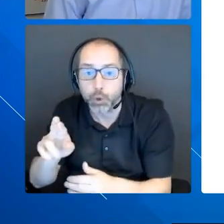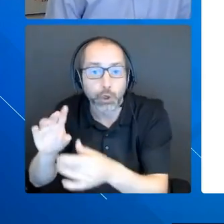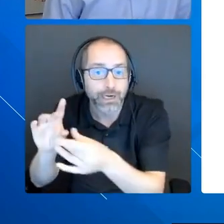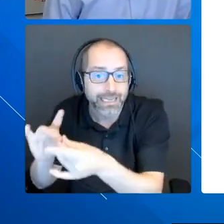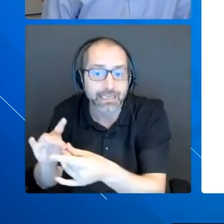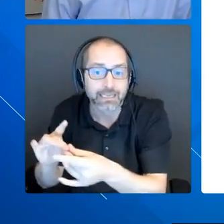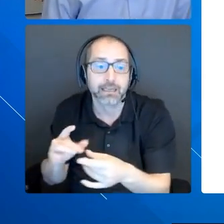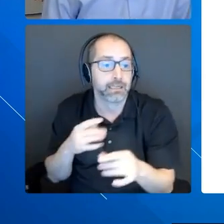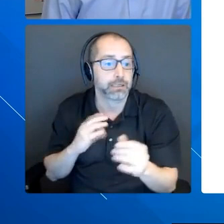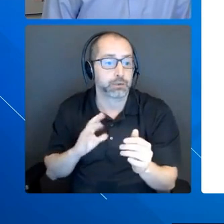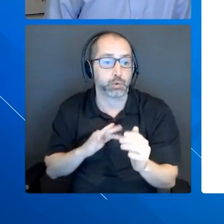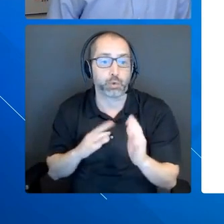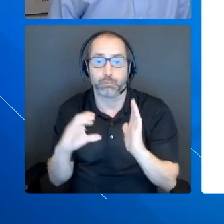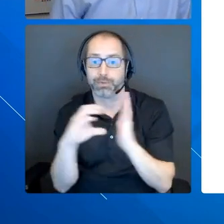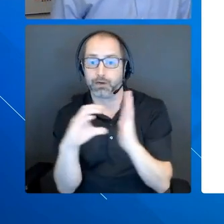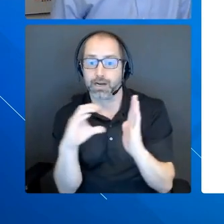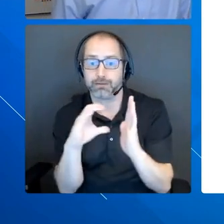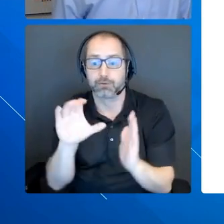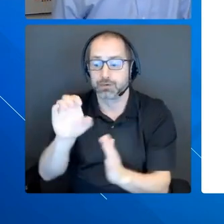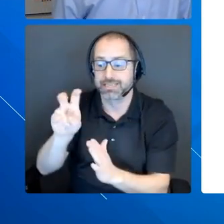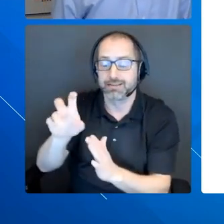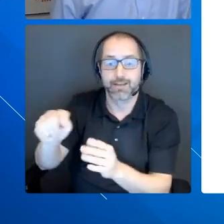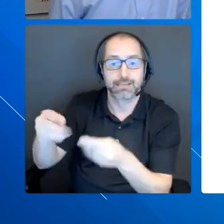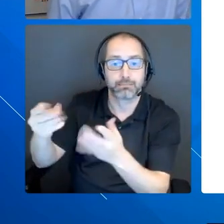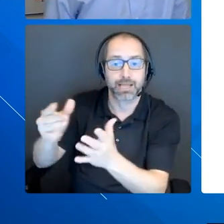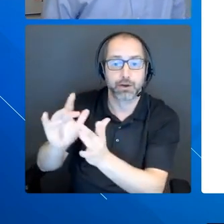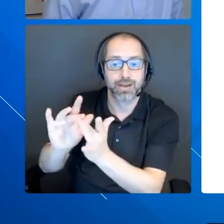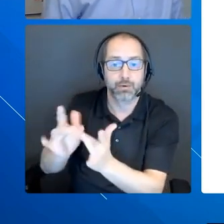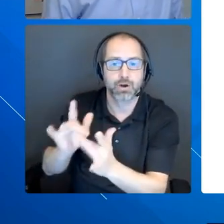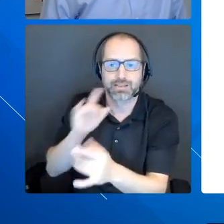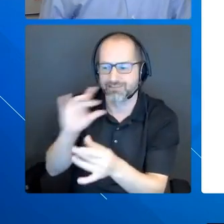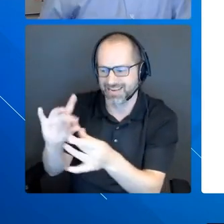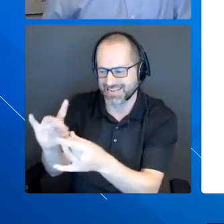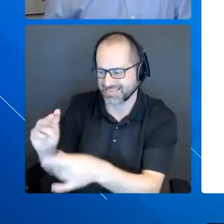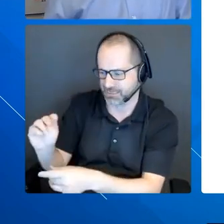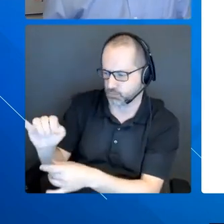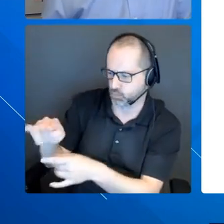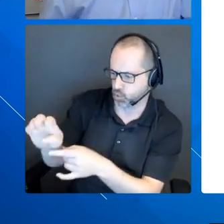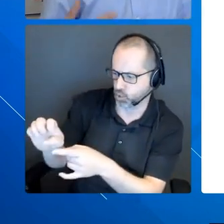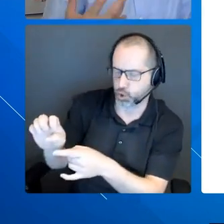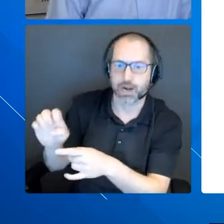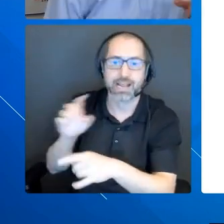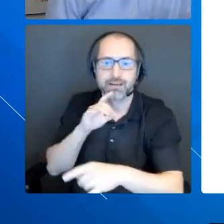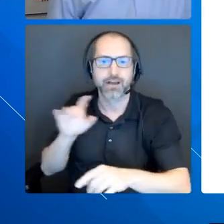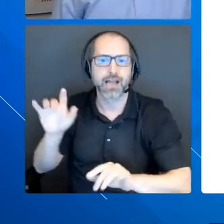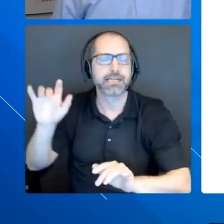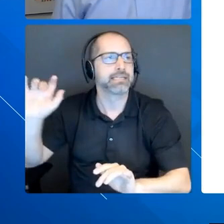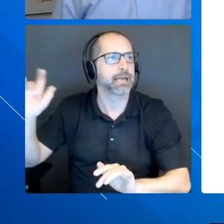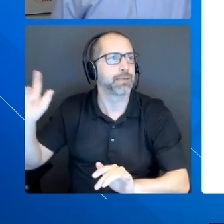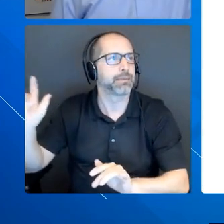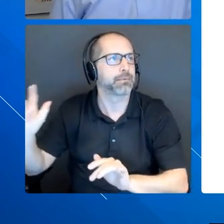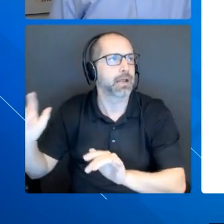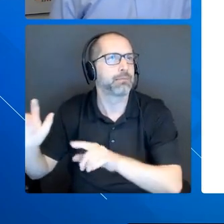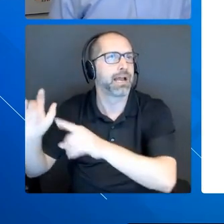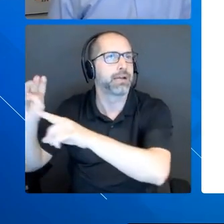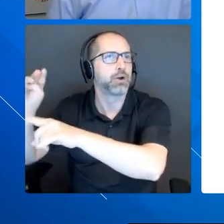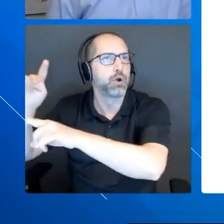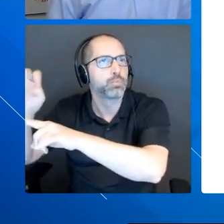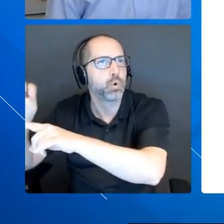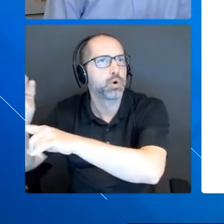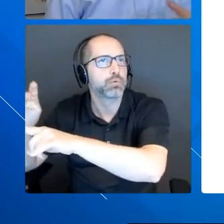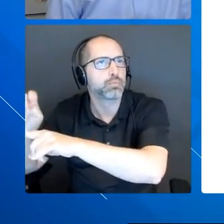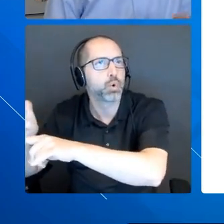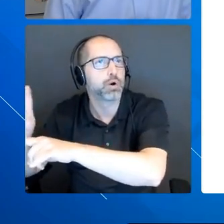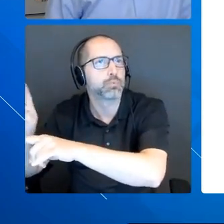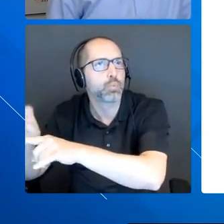the Cvent supplier network. And then there's a link that just says more. Well, if I'm tabbing through the page, there's a bunch of articles and I hear more link, more link, more link. Again, I'm